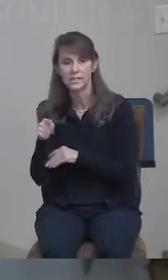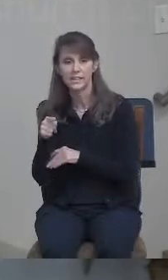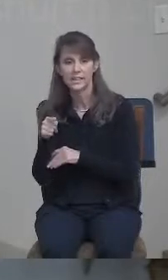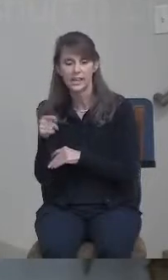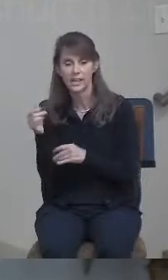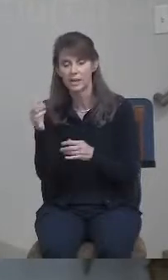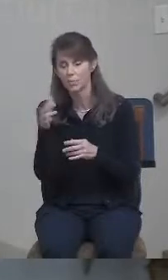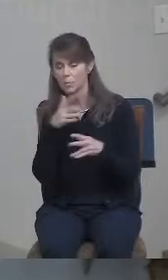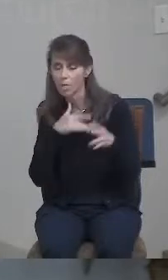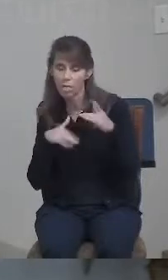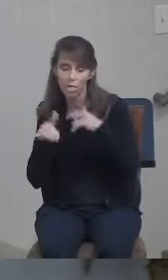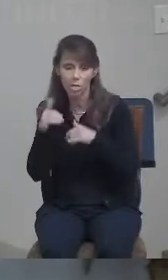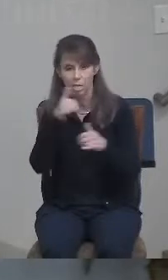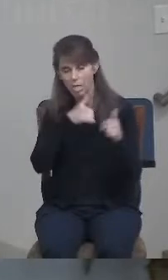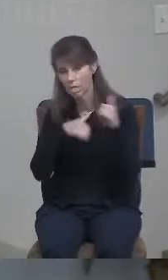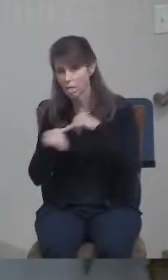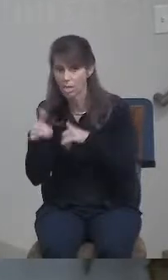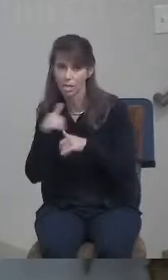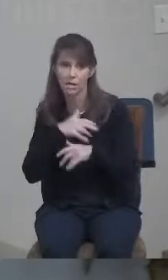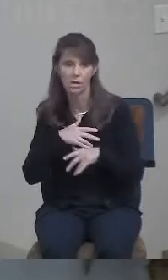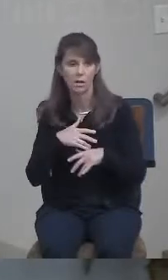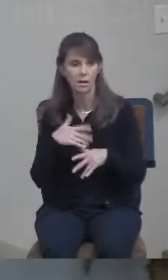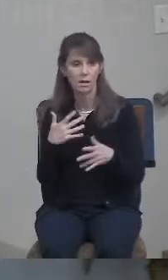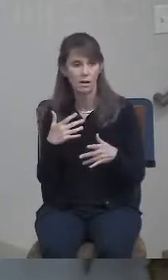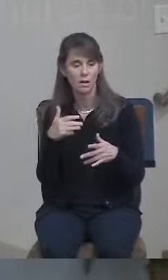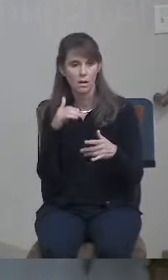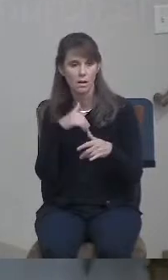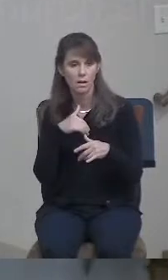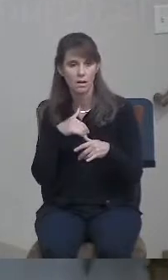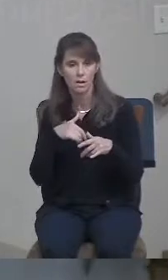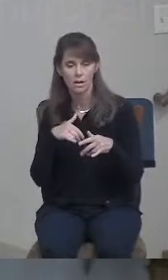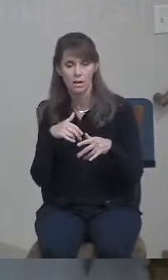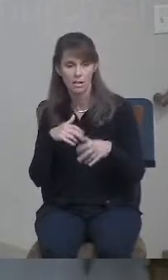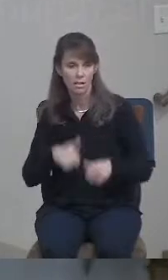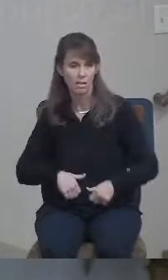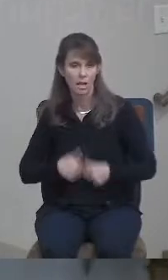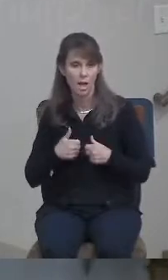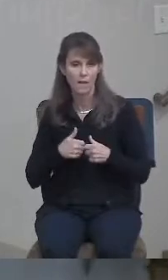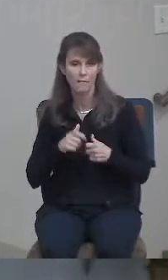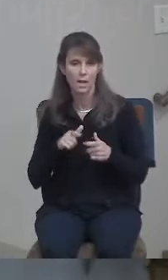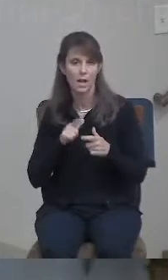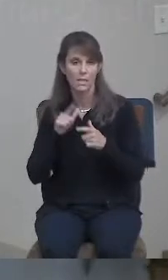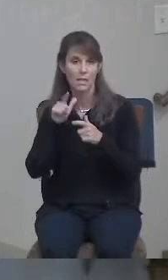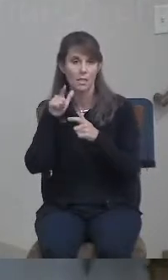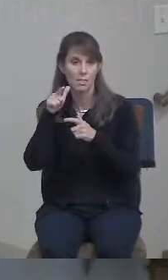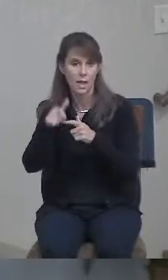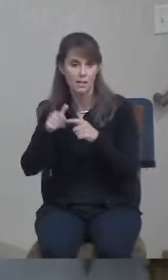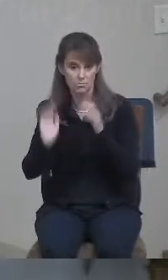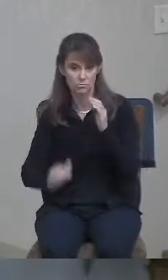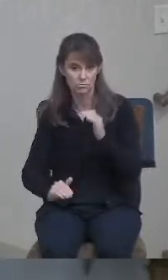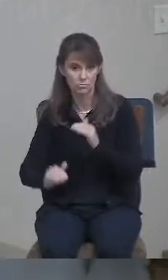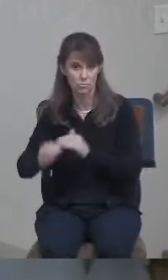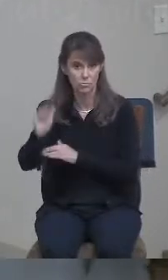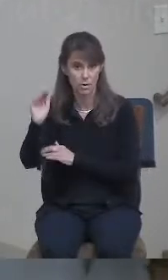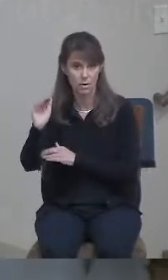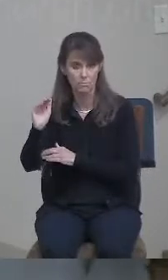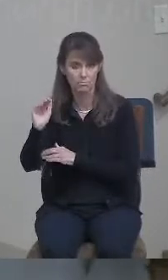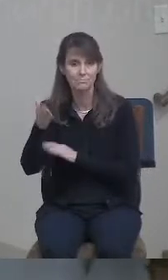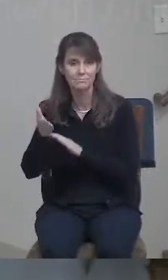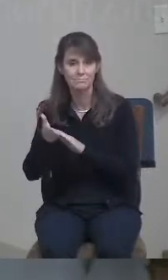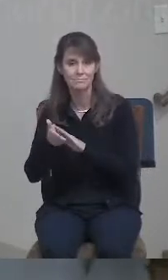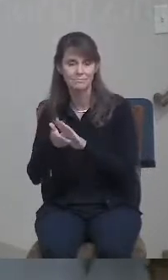taught school in New York, and in the spring of 1793 was converted and baptized into the